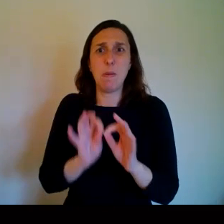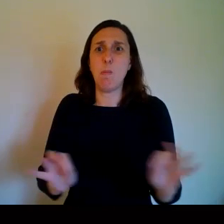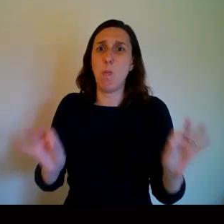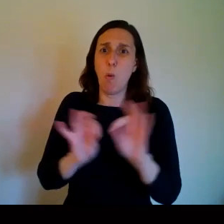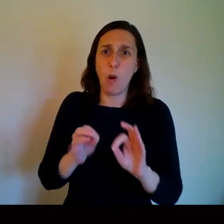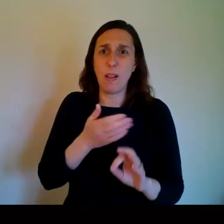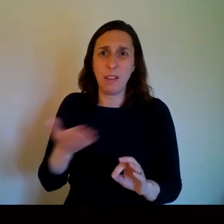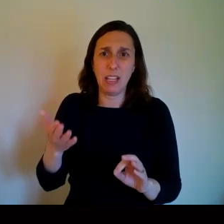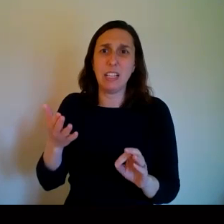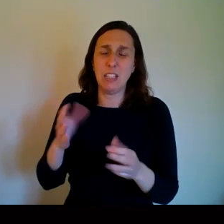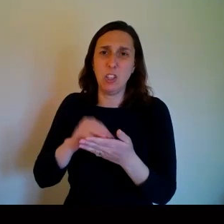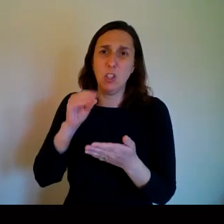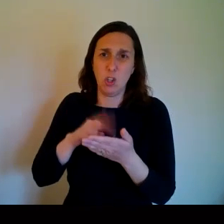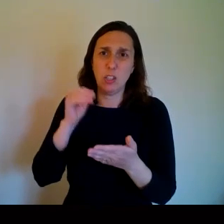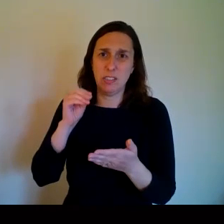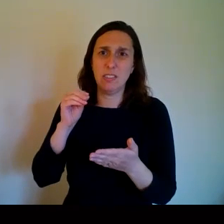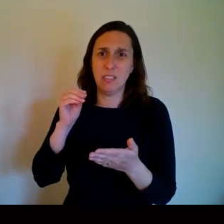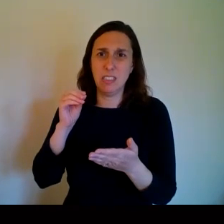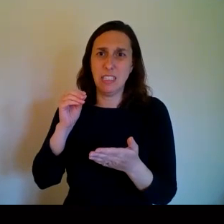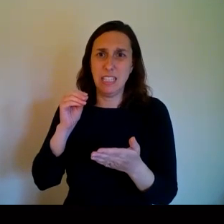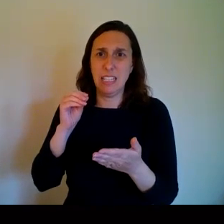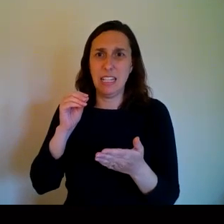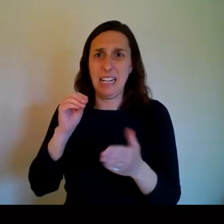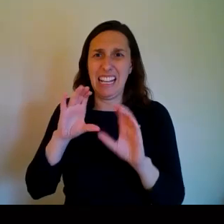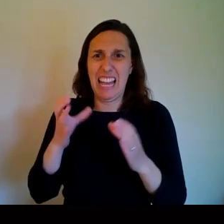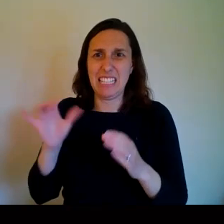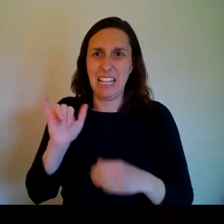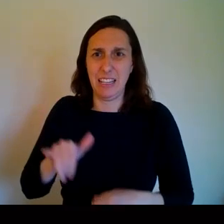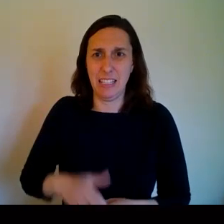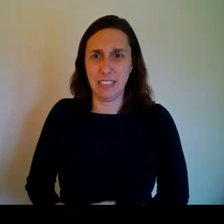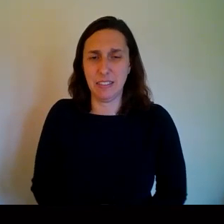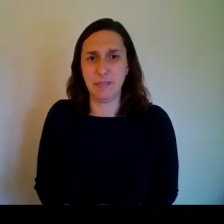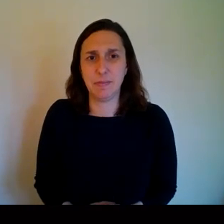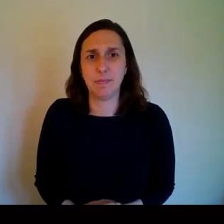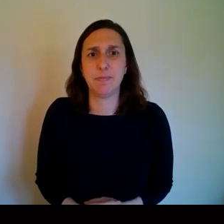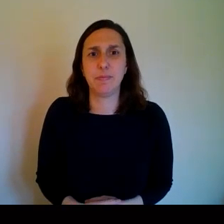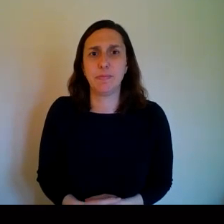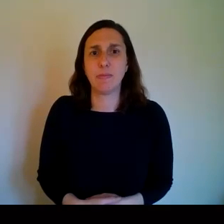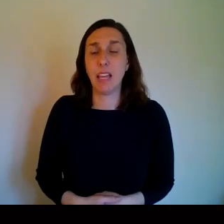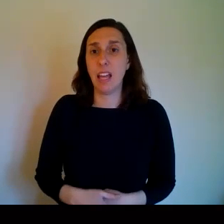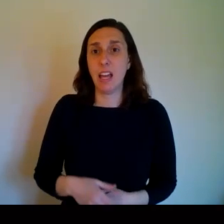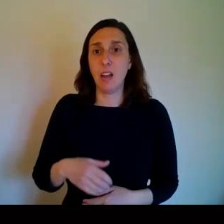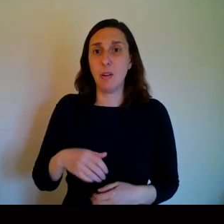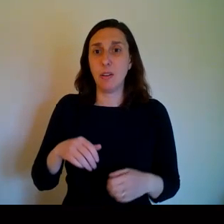particular set of models that solve loads of things called differential equations.